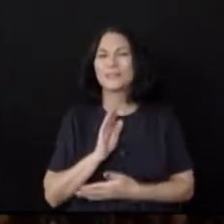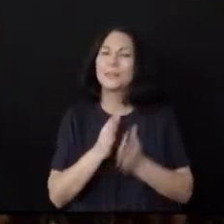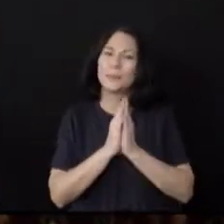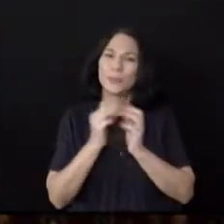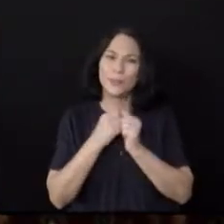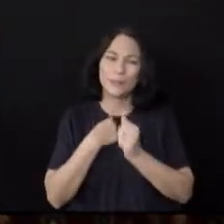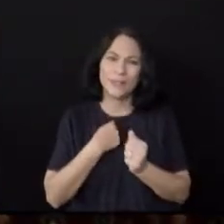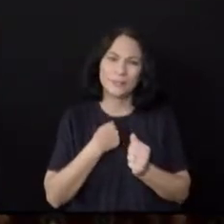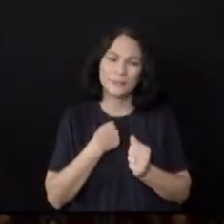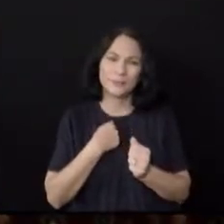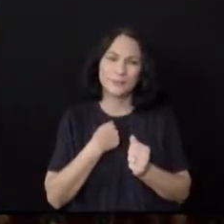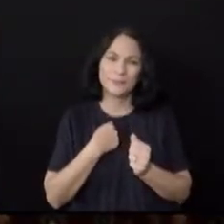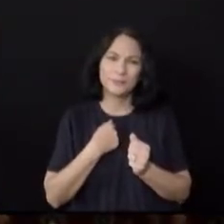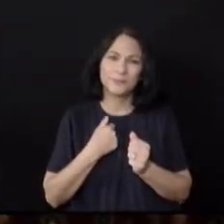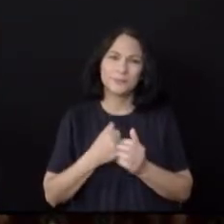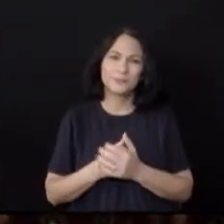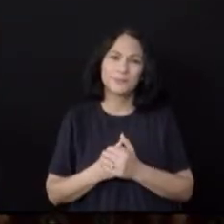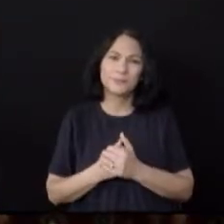pray with me?